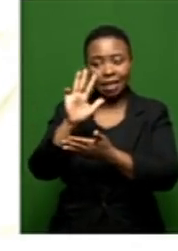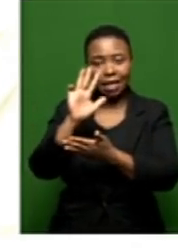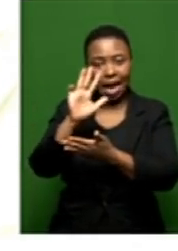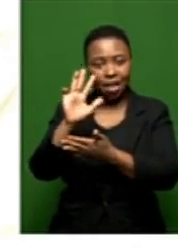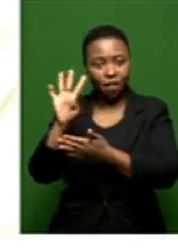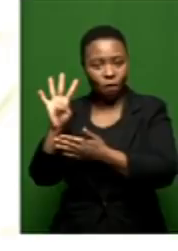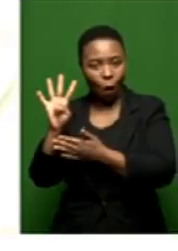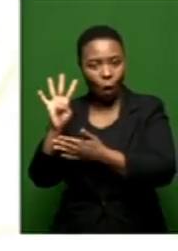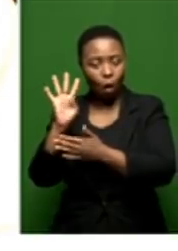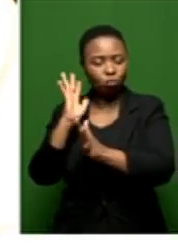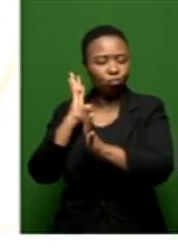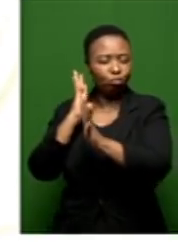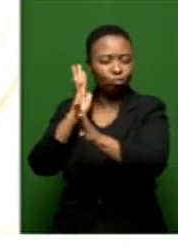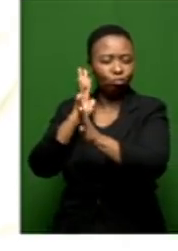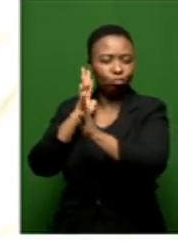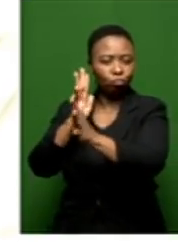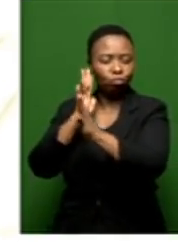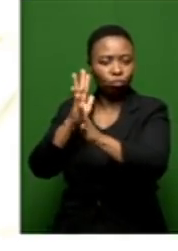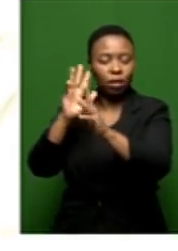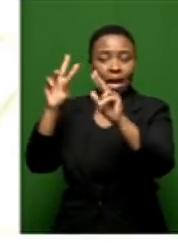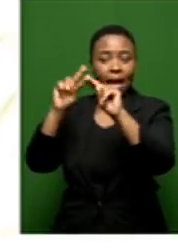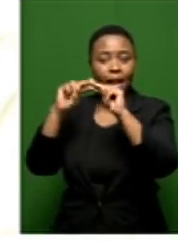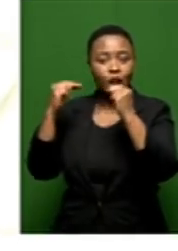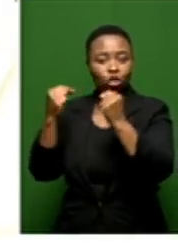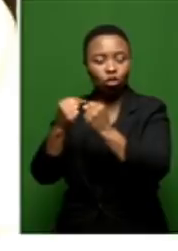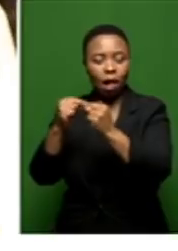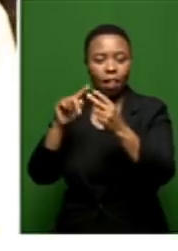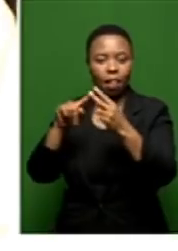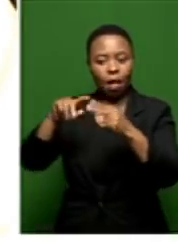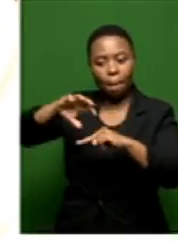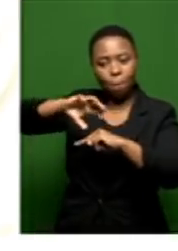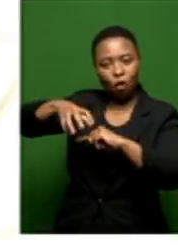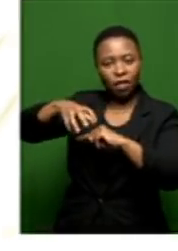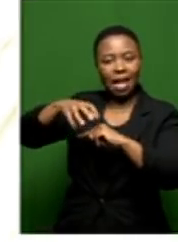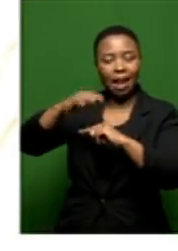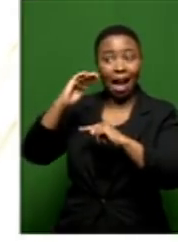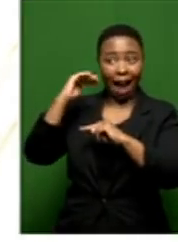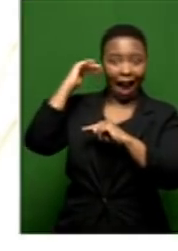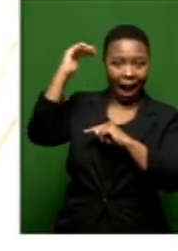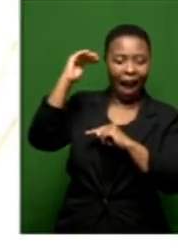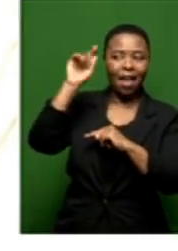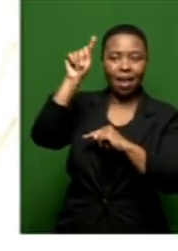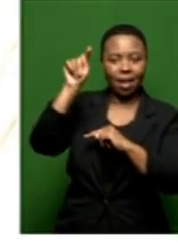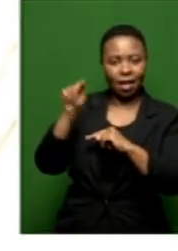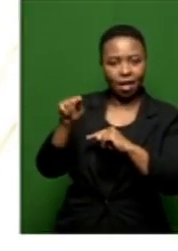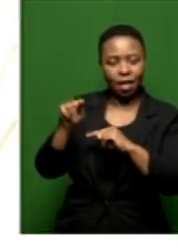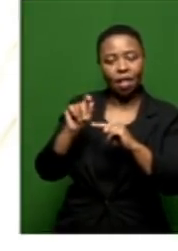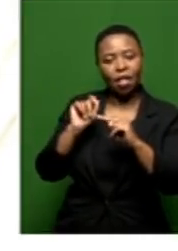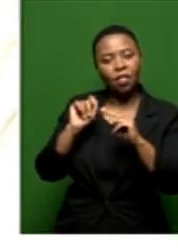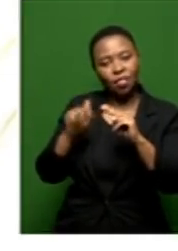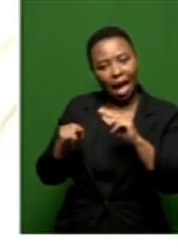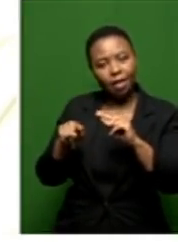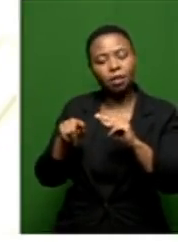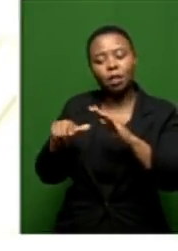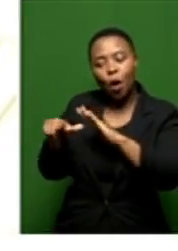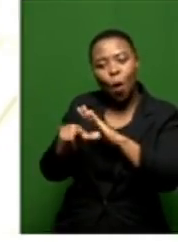the voter turnout for a national and provincial election tends to be higher than the voter turnout